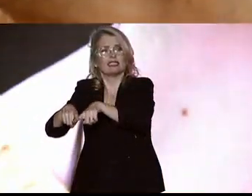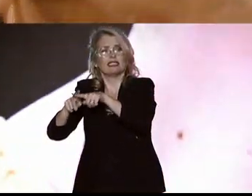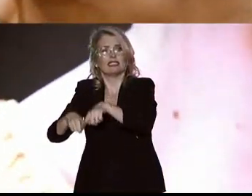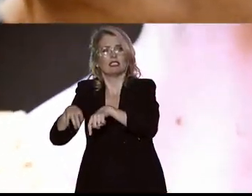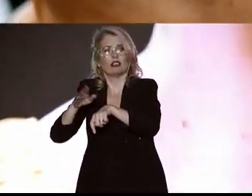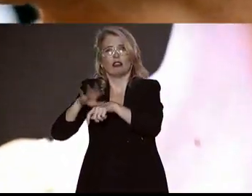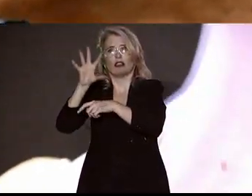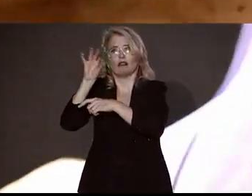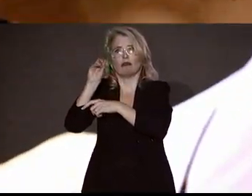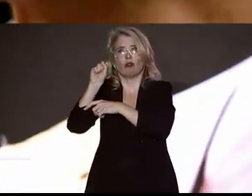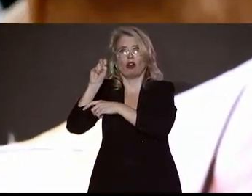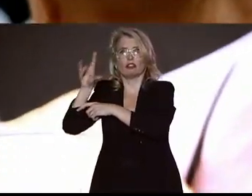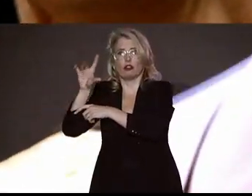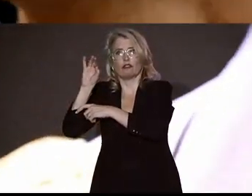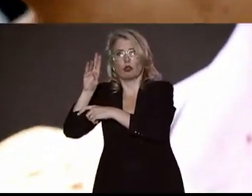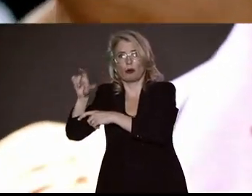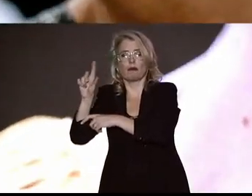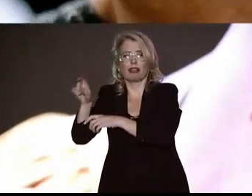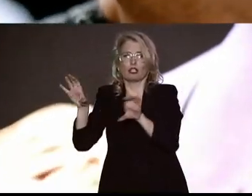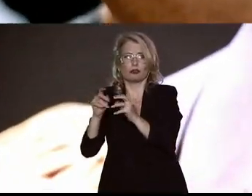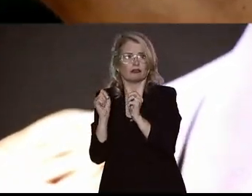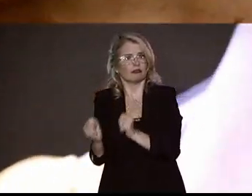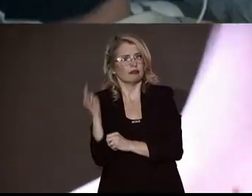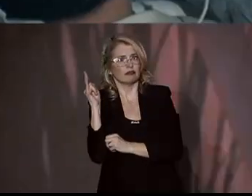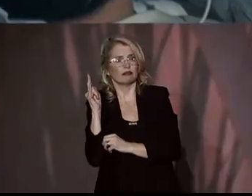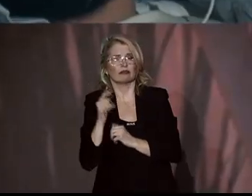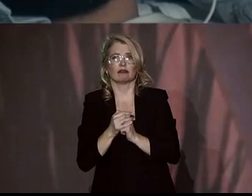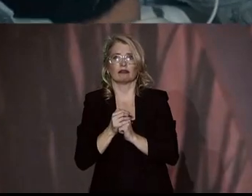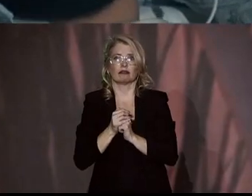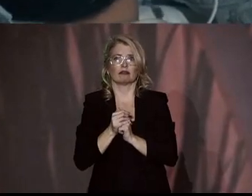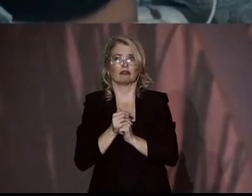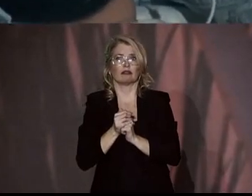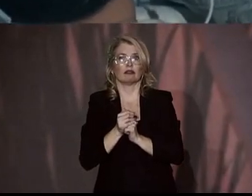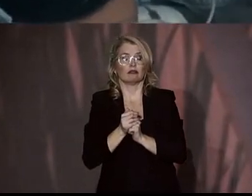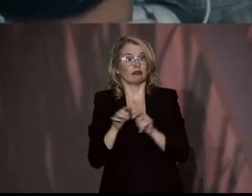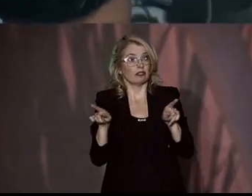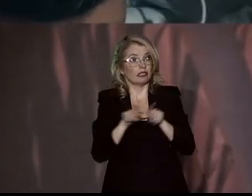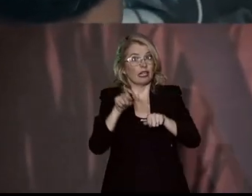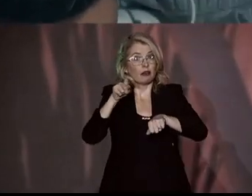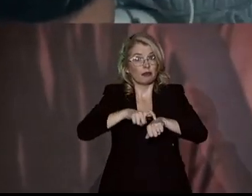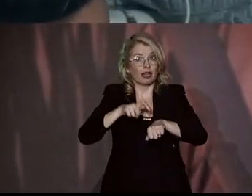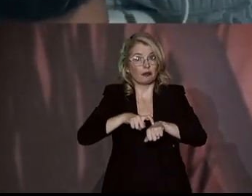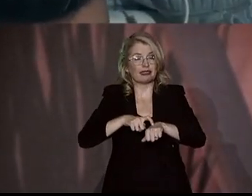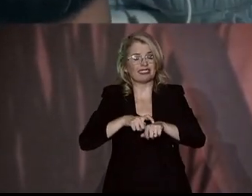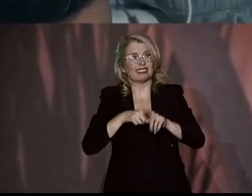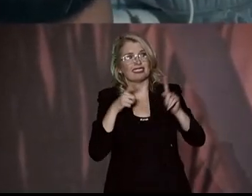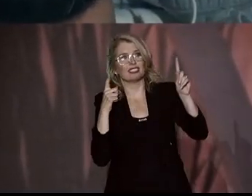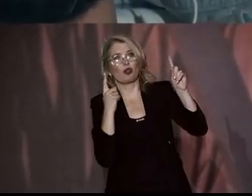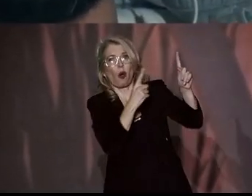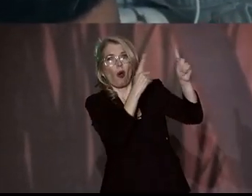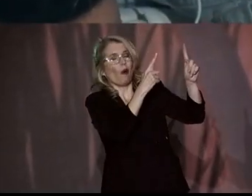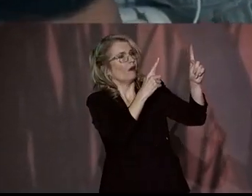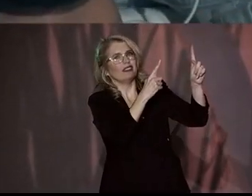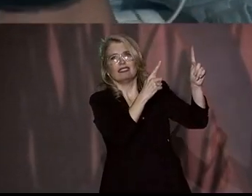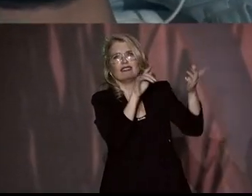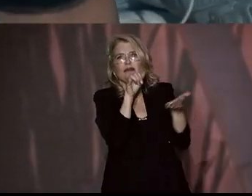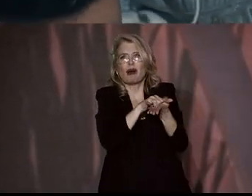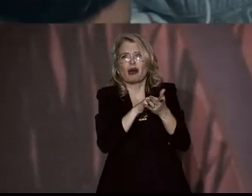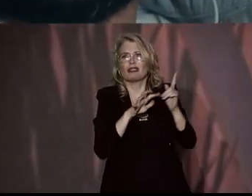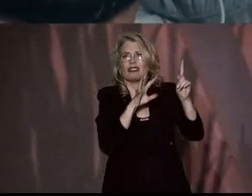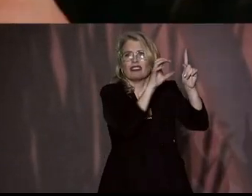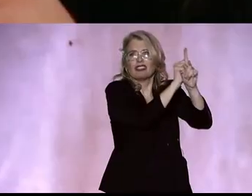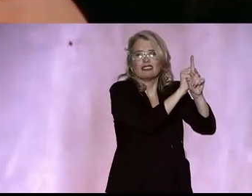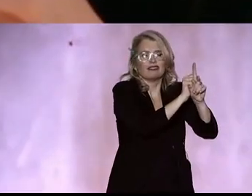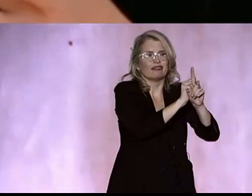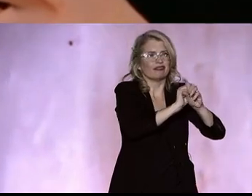fossil fuels, and we must do it quickly. At the same time, unrealistic targets will get